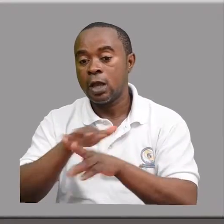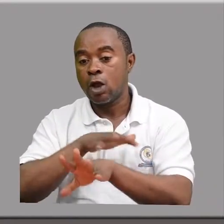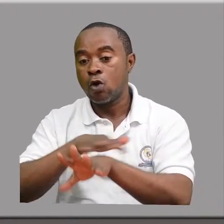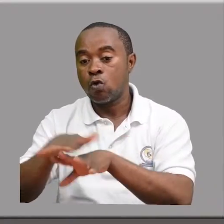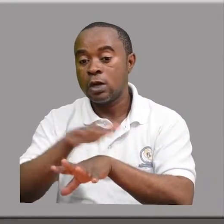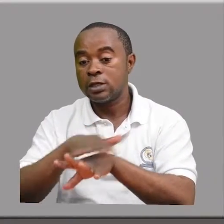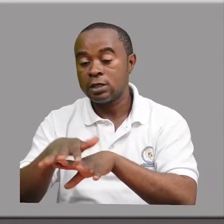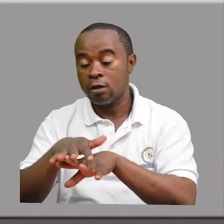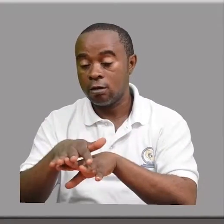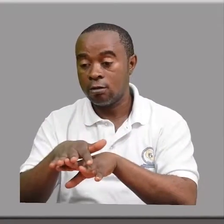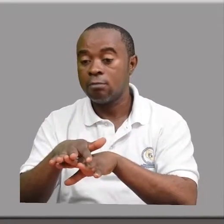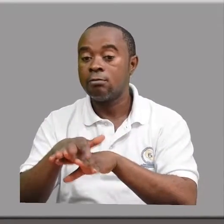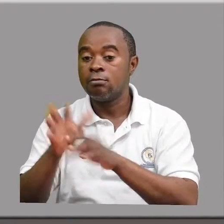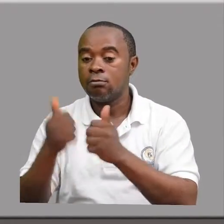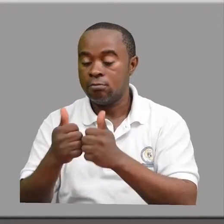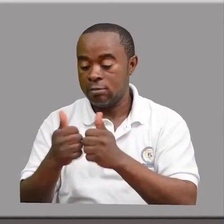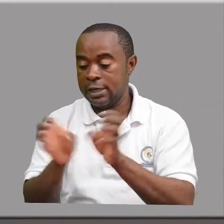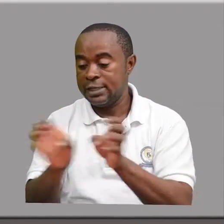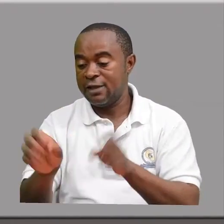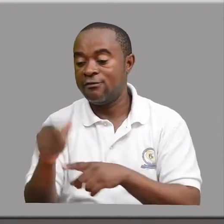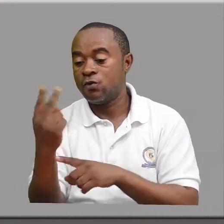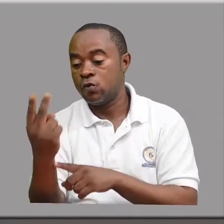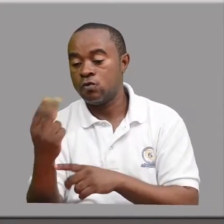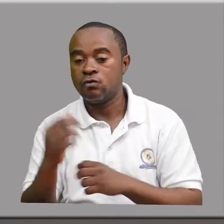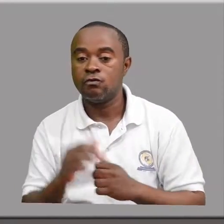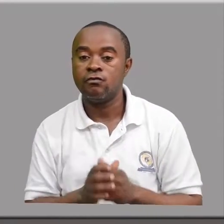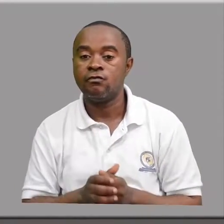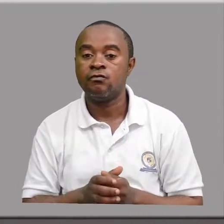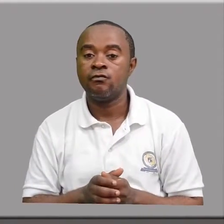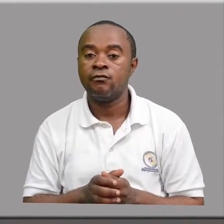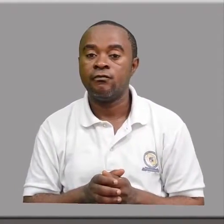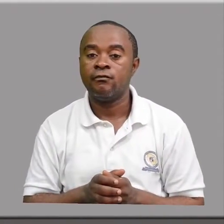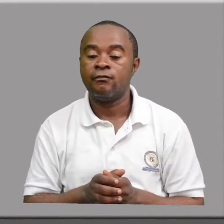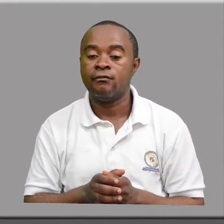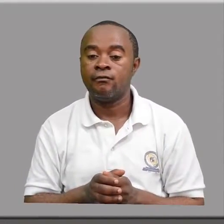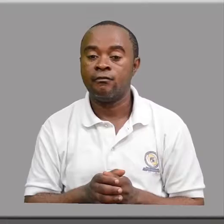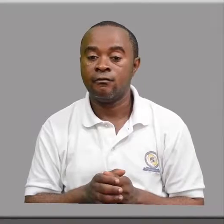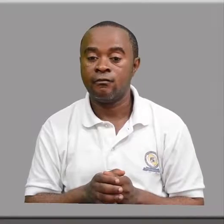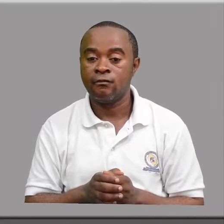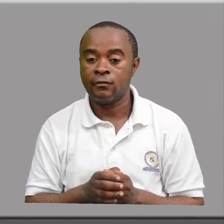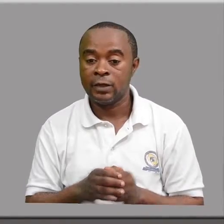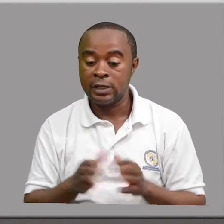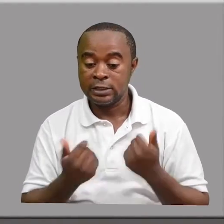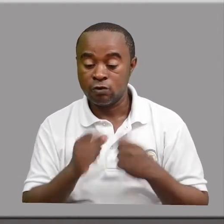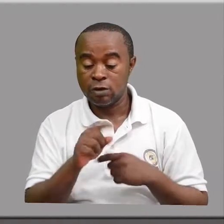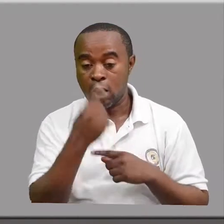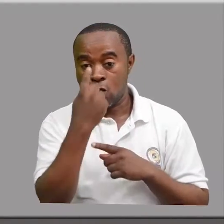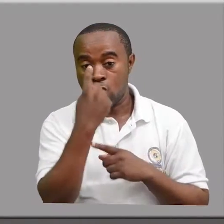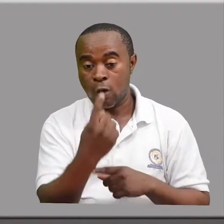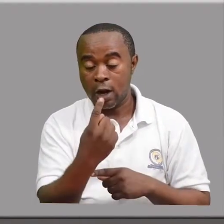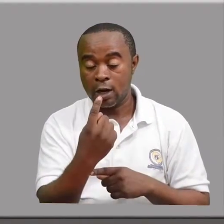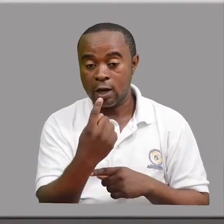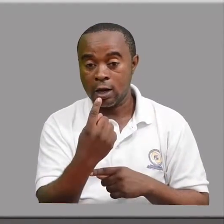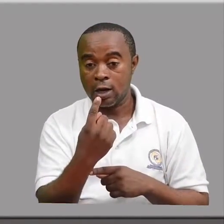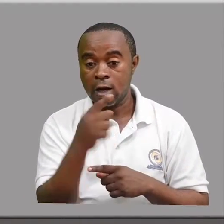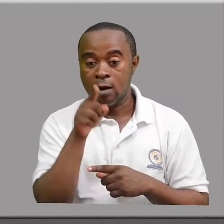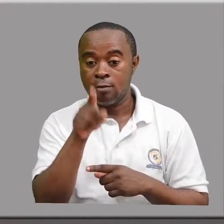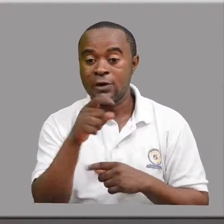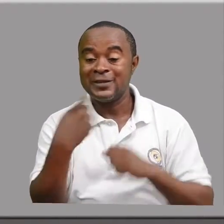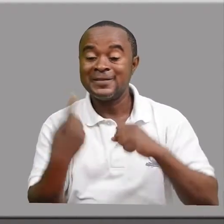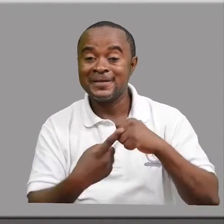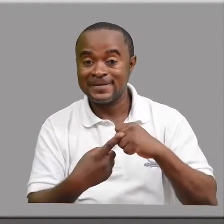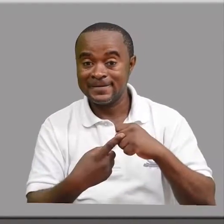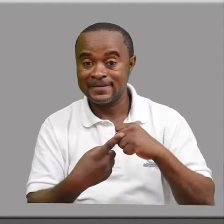the broadcast. So we reserve 2. So we have the 126 network of